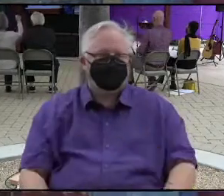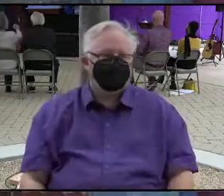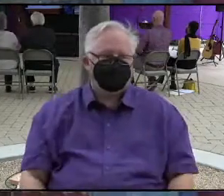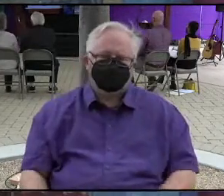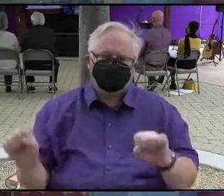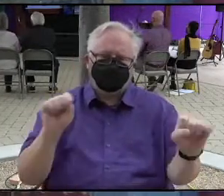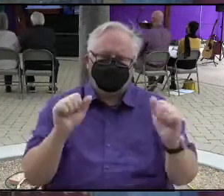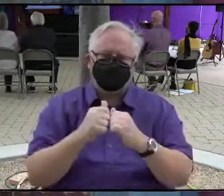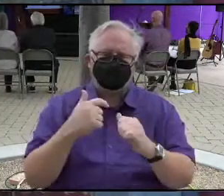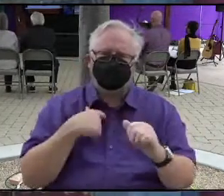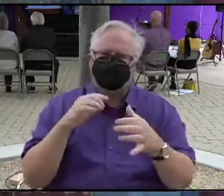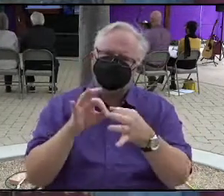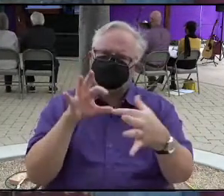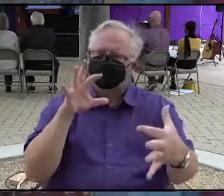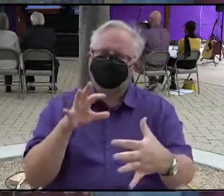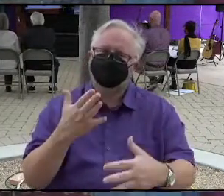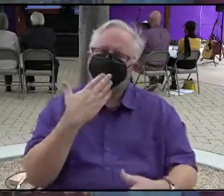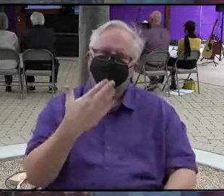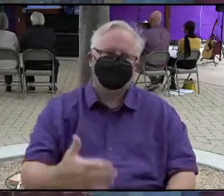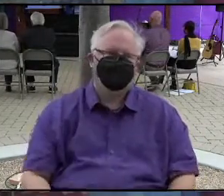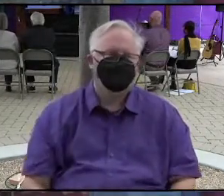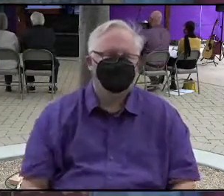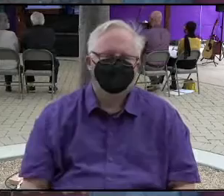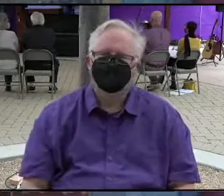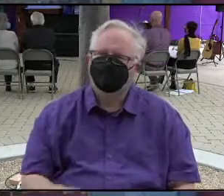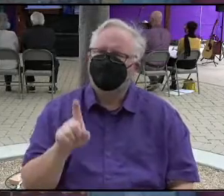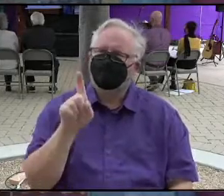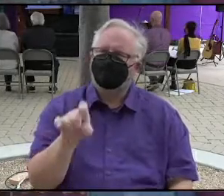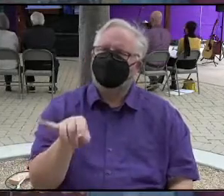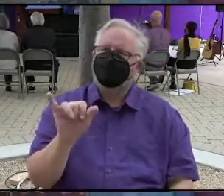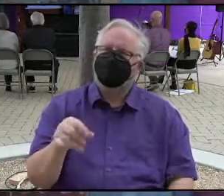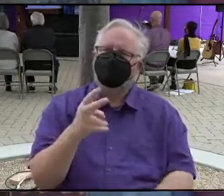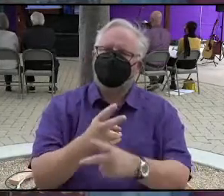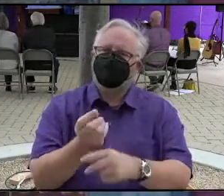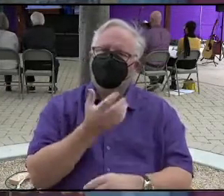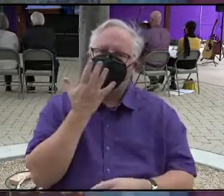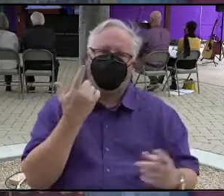Shake with me. Okay, thank you. We need it to keep warm.